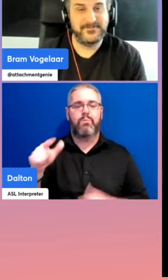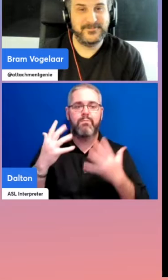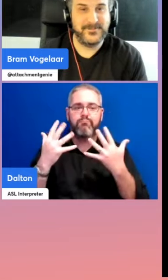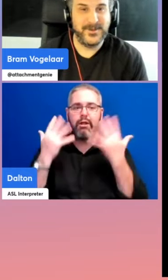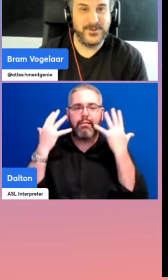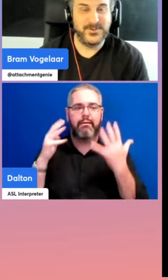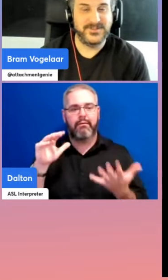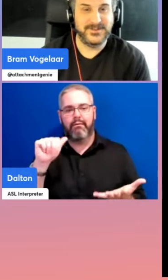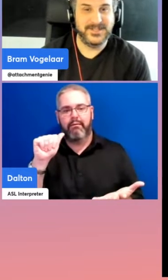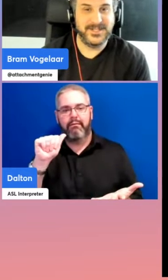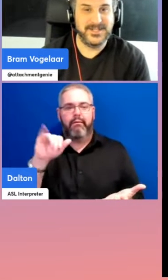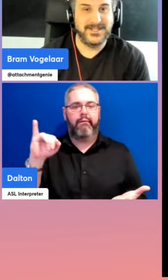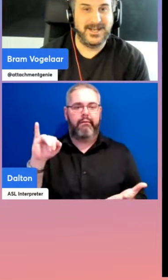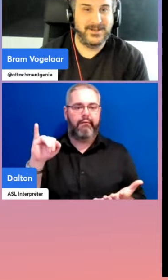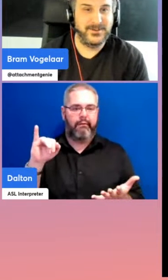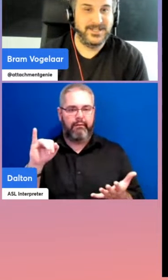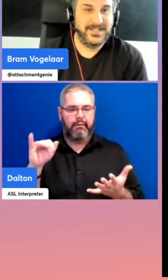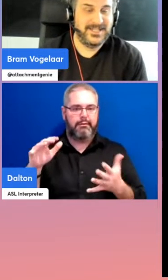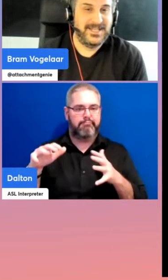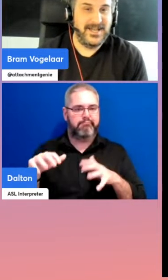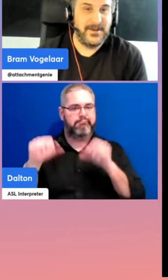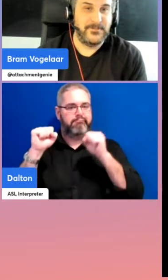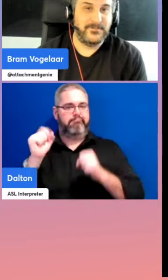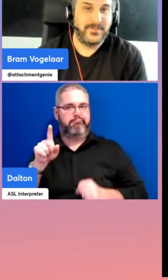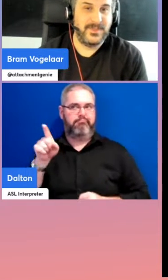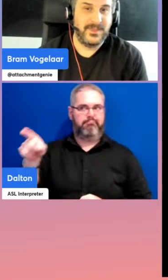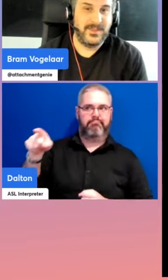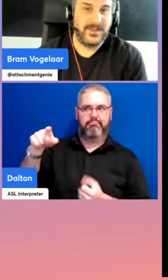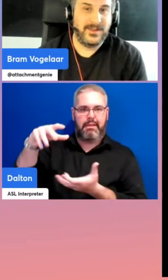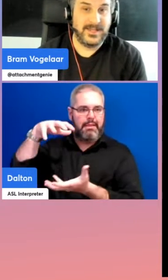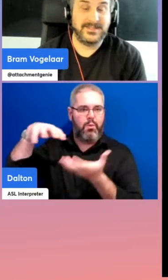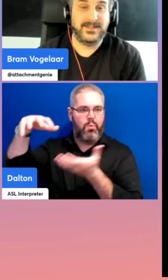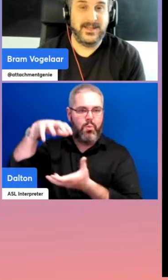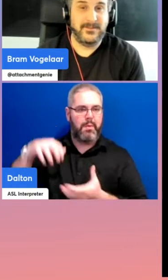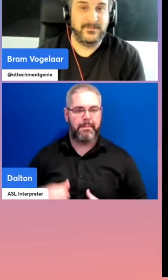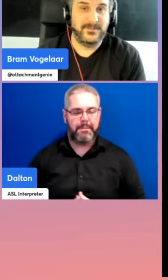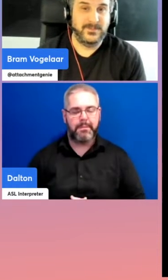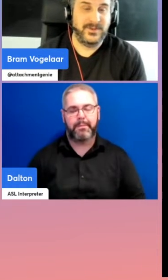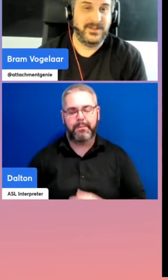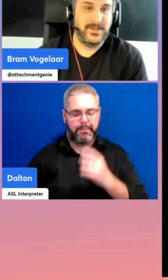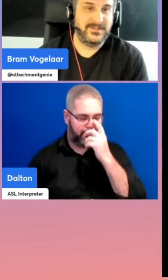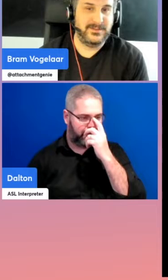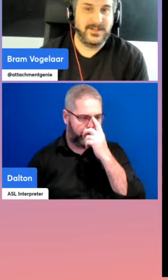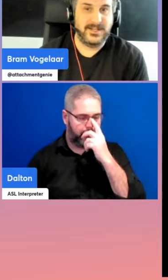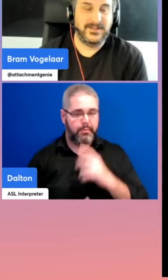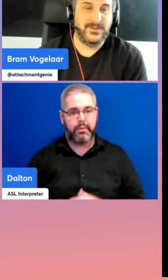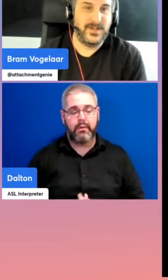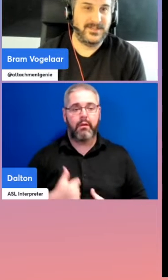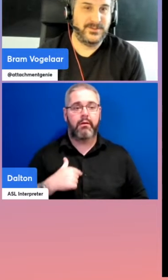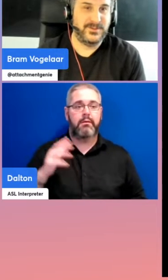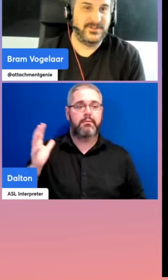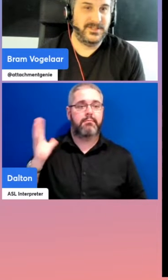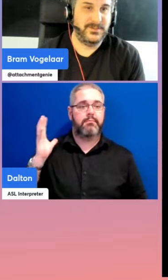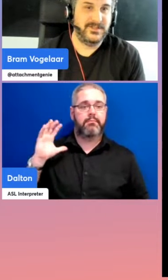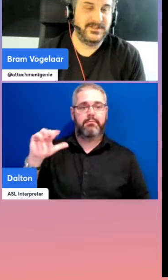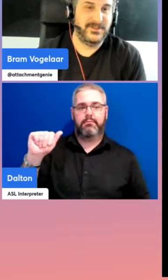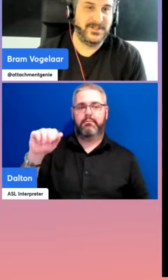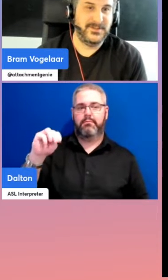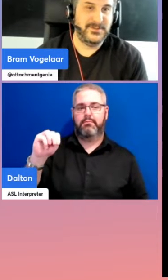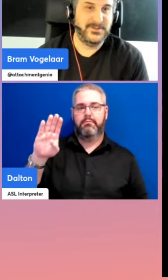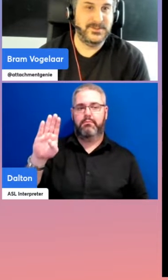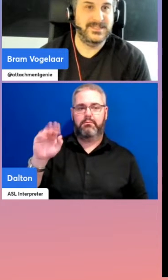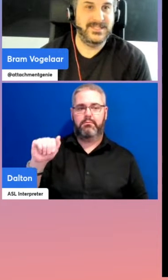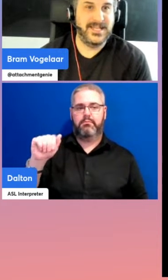um, hoster in the cloud. Um, yes, I am both an ambassador and a Nomad core contributor.